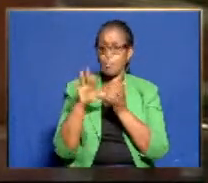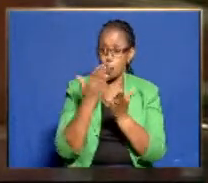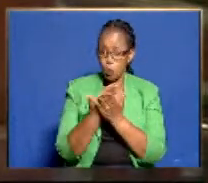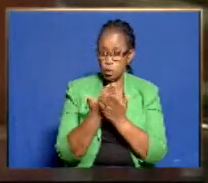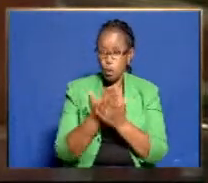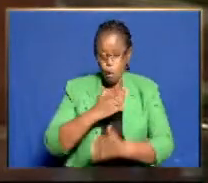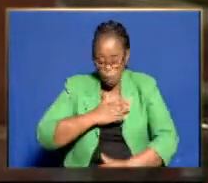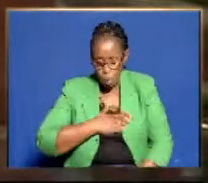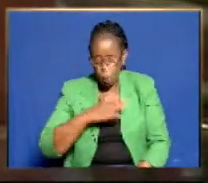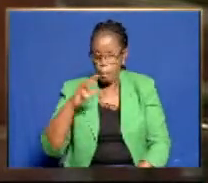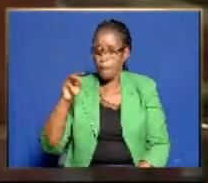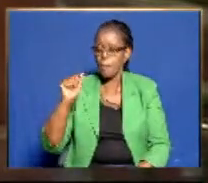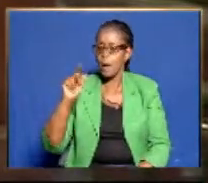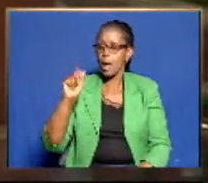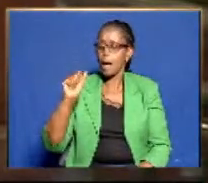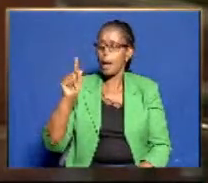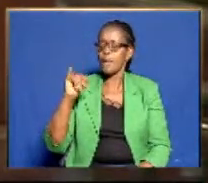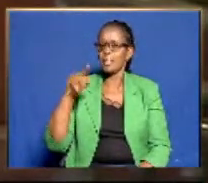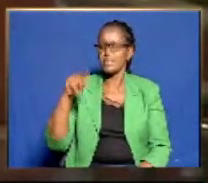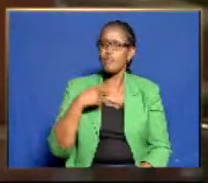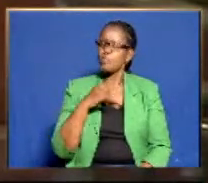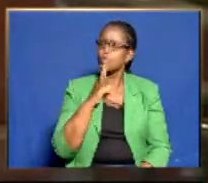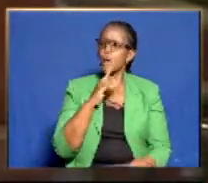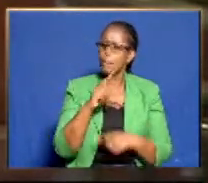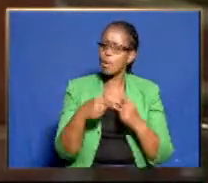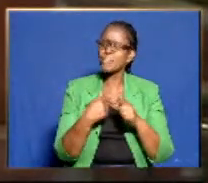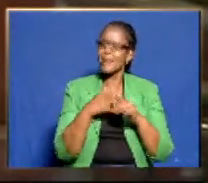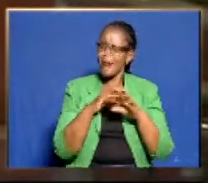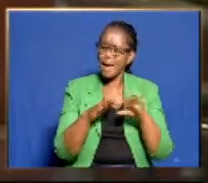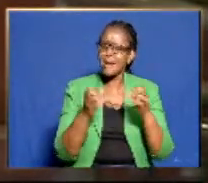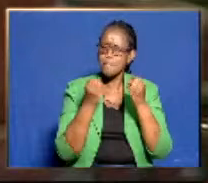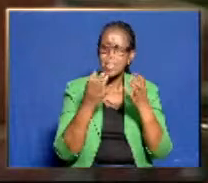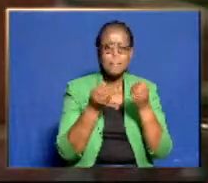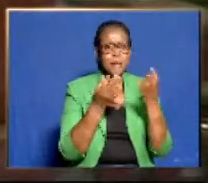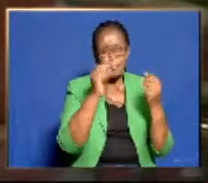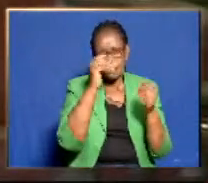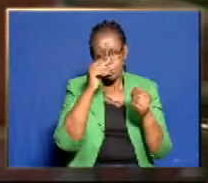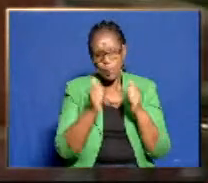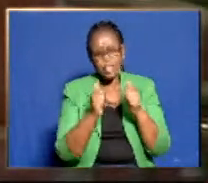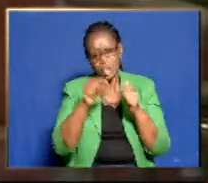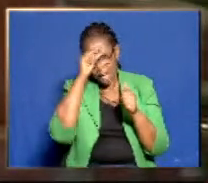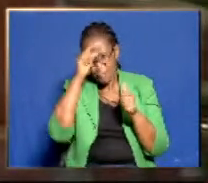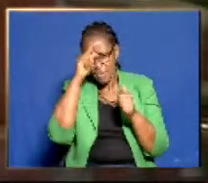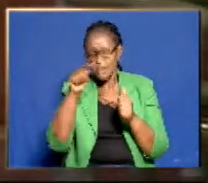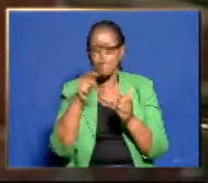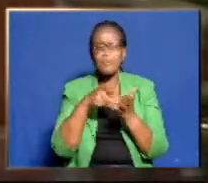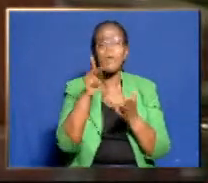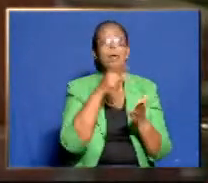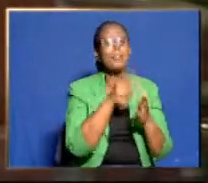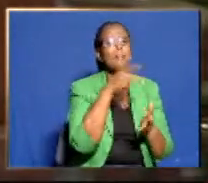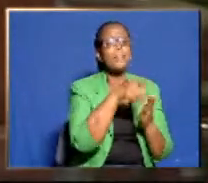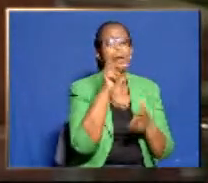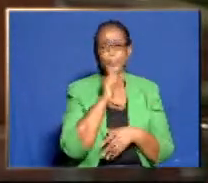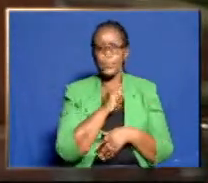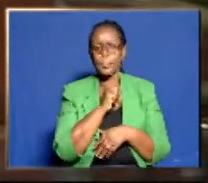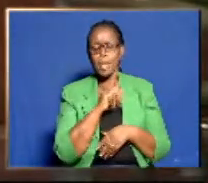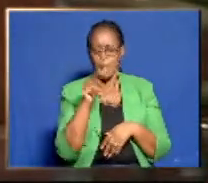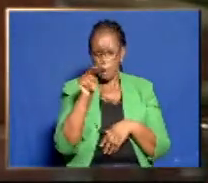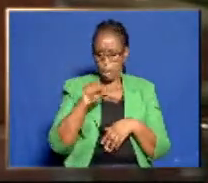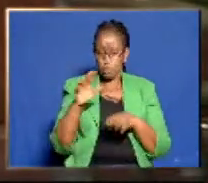talking about so many pieces of land that has been acquired compulsorily by government. The National Land Commission is supposed